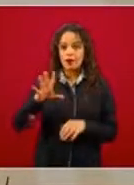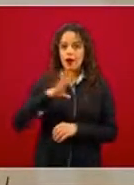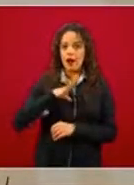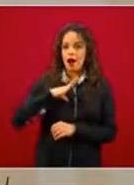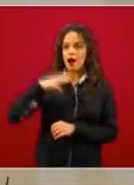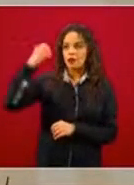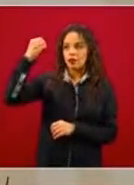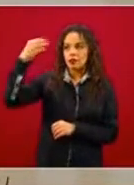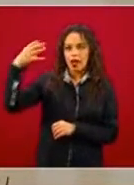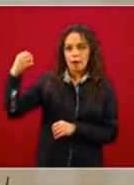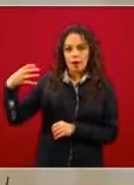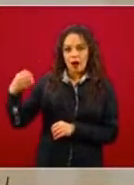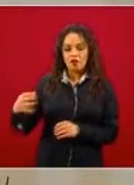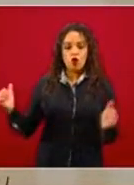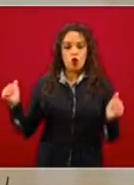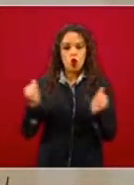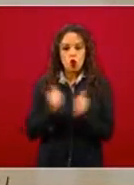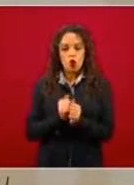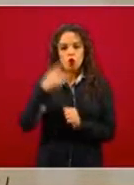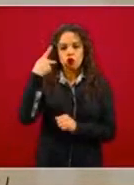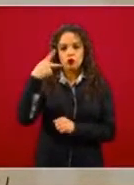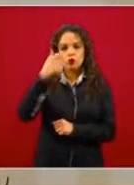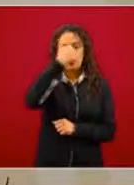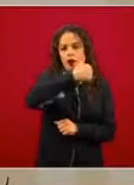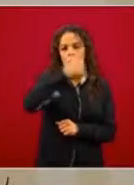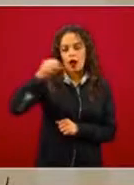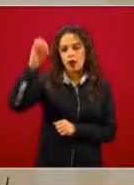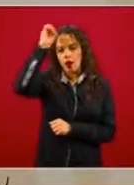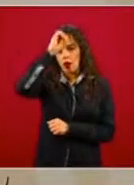So what happened is that by Thursday we